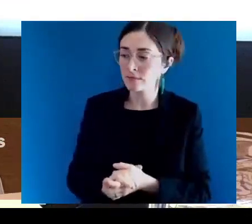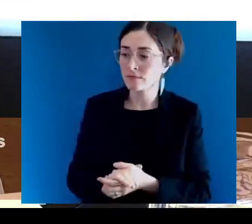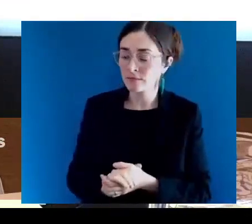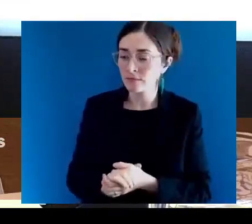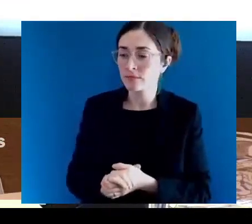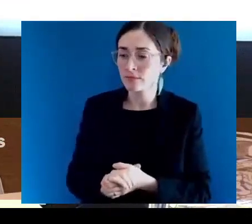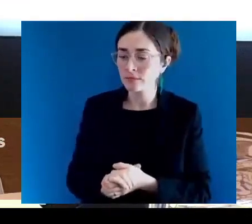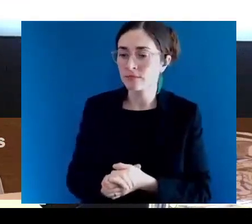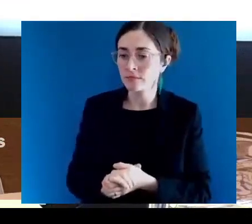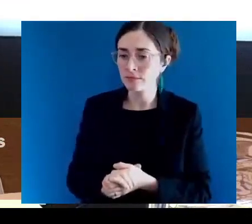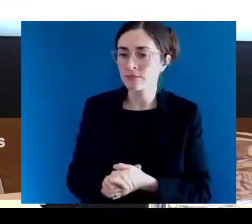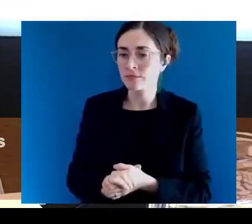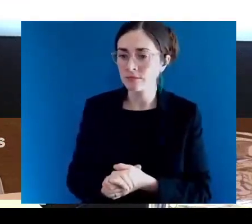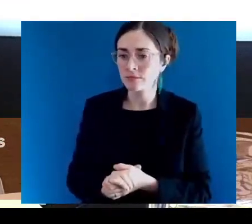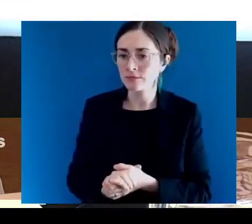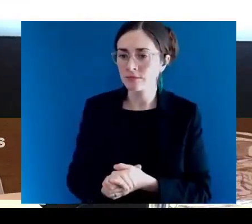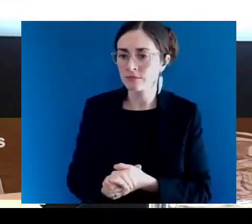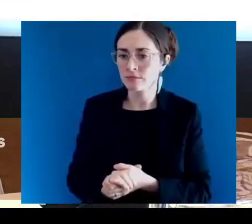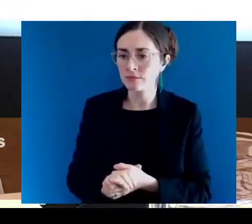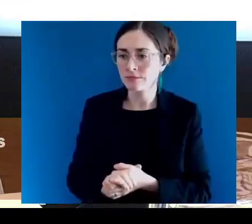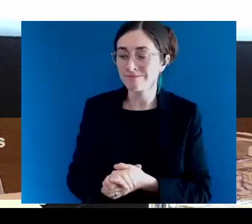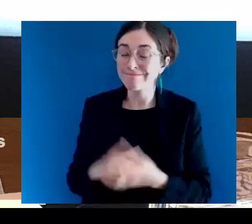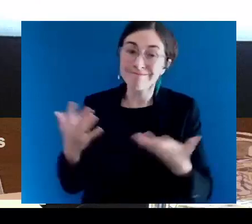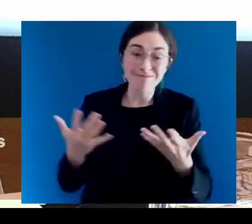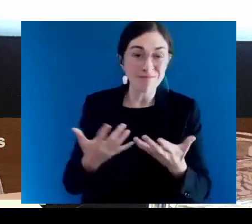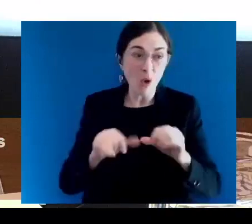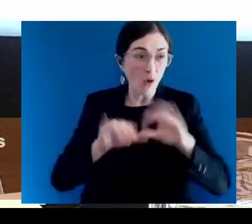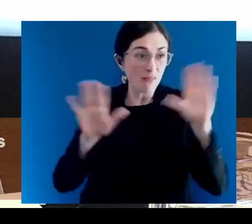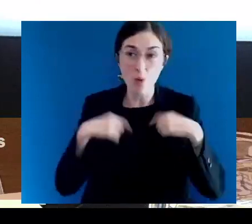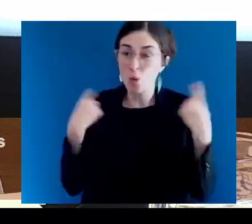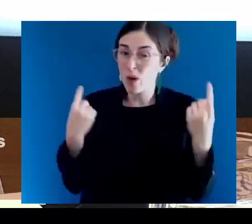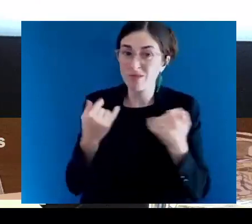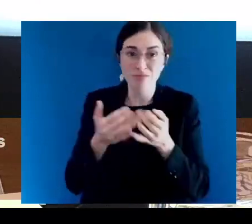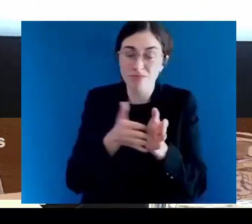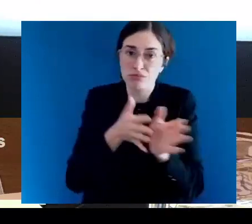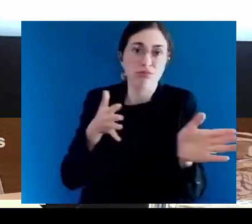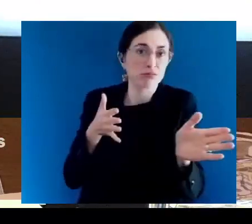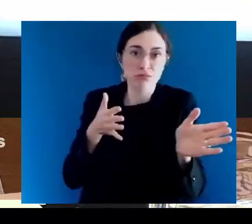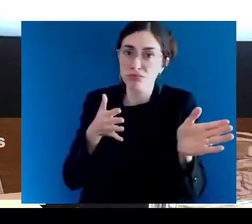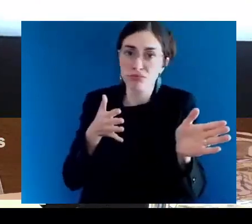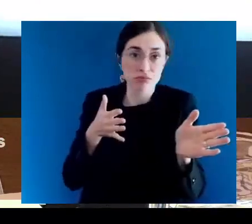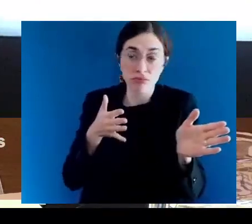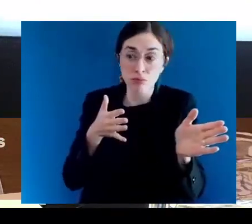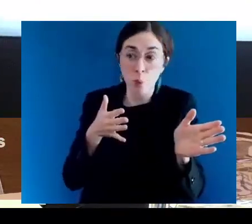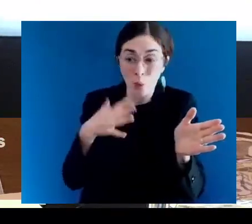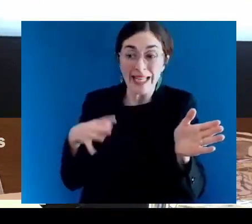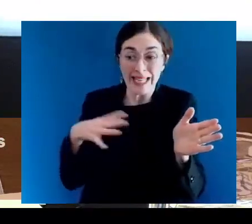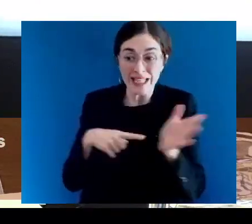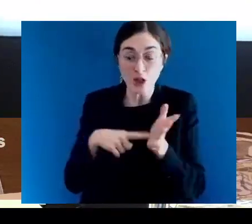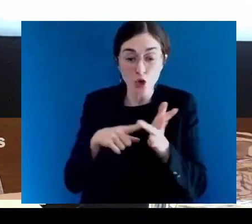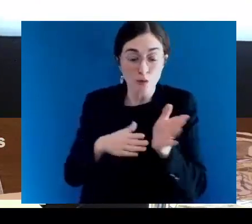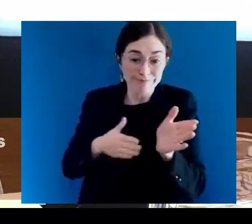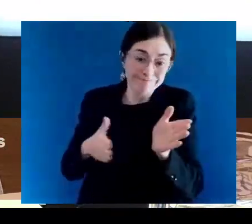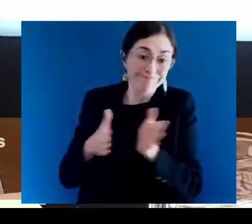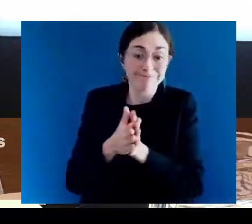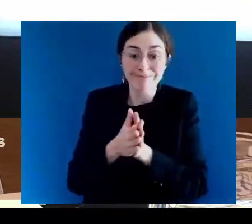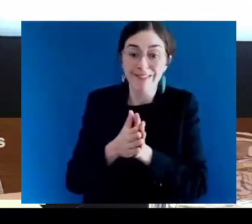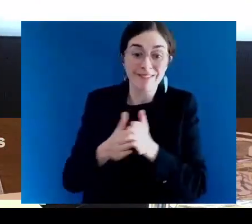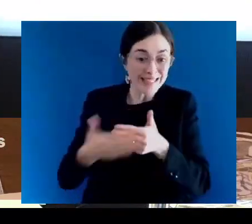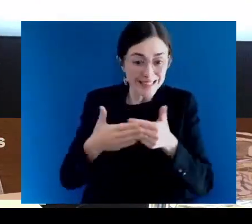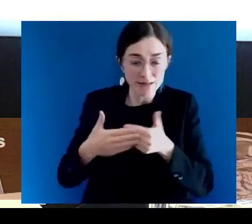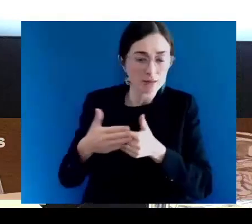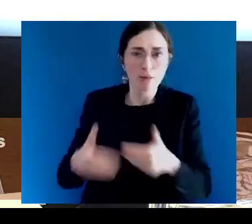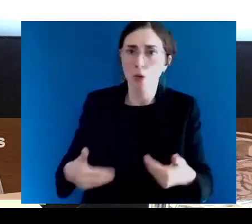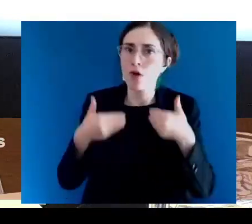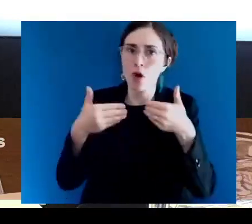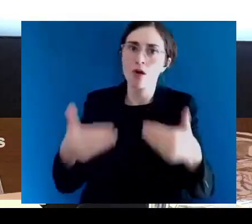that that we are behind on certain things and we've got to fix that and we've got to move on.